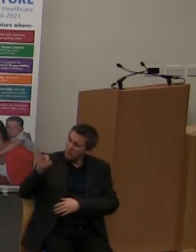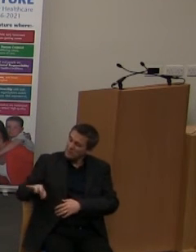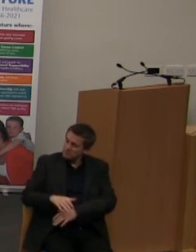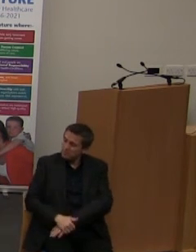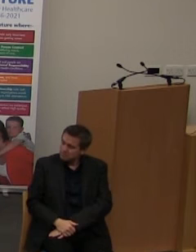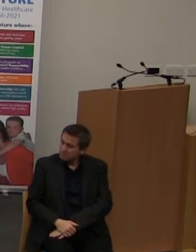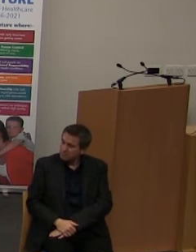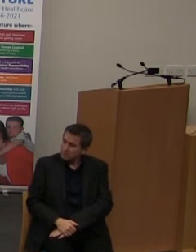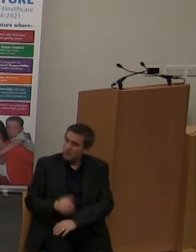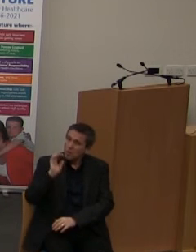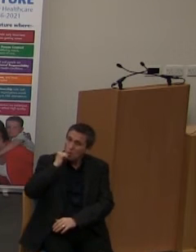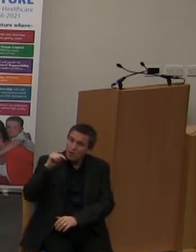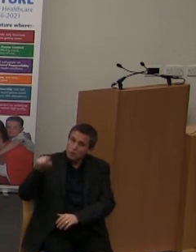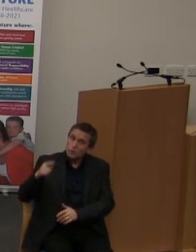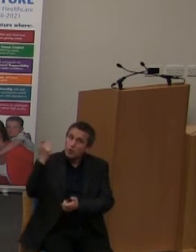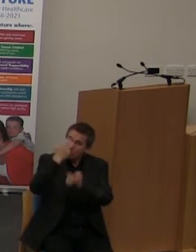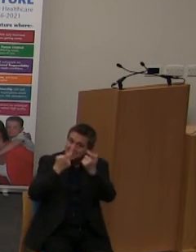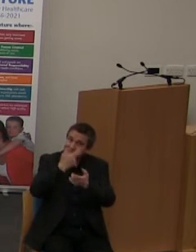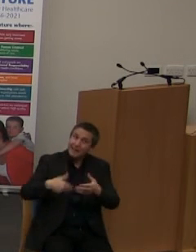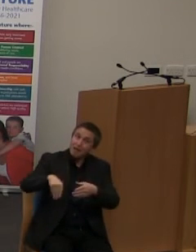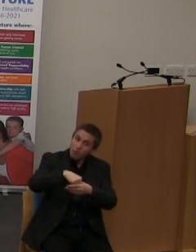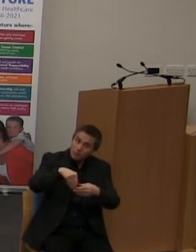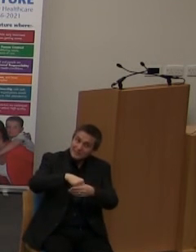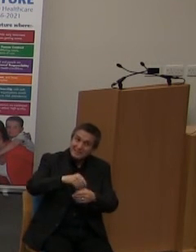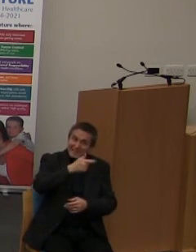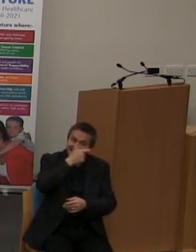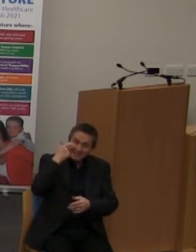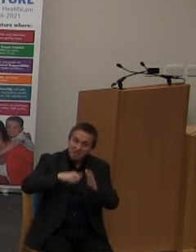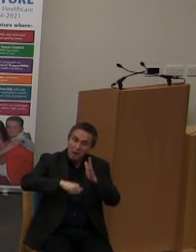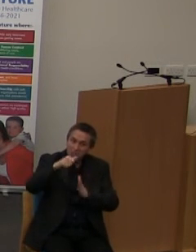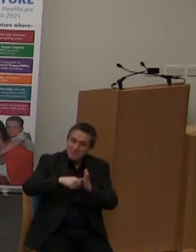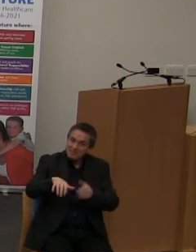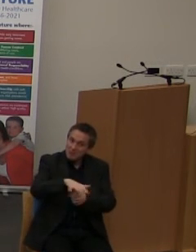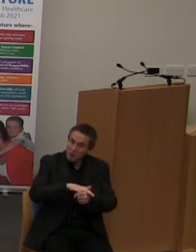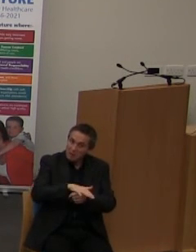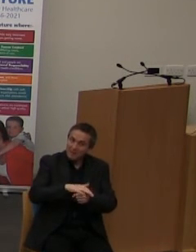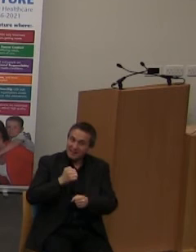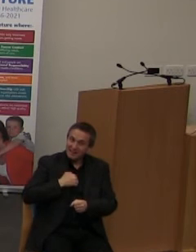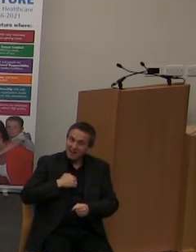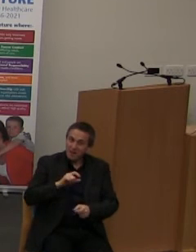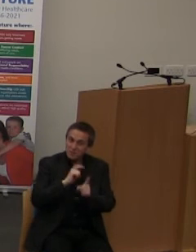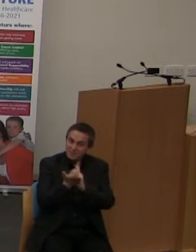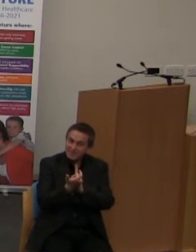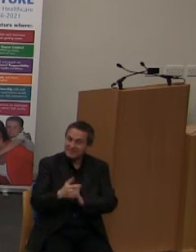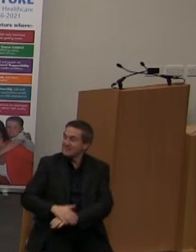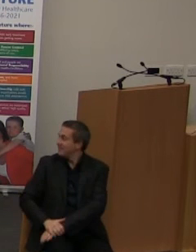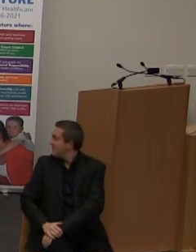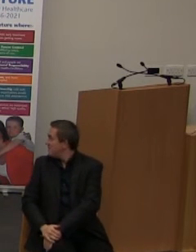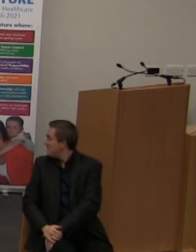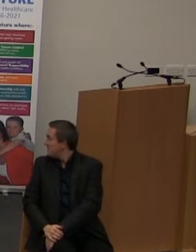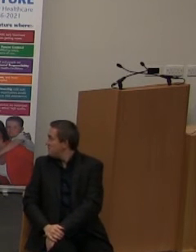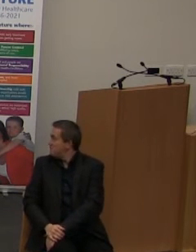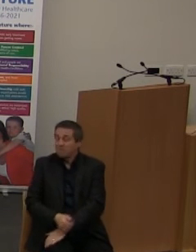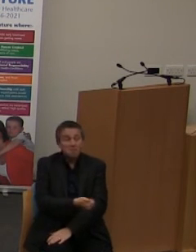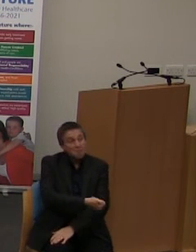and if you could consider cataract operations at the Clipmanan Hospital. Okay, thanks